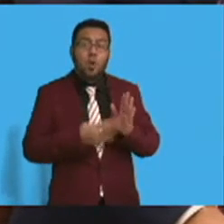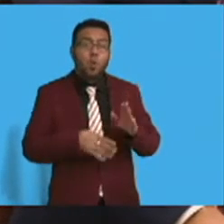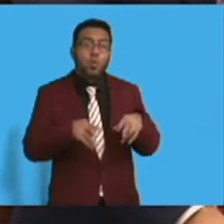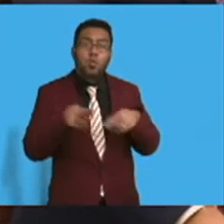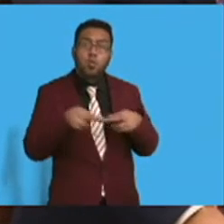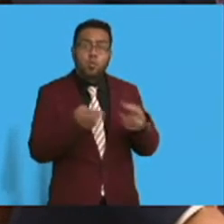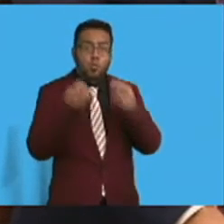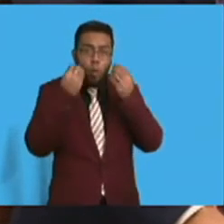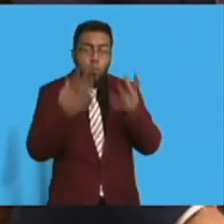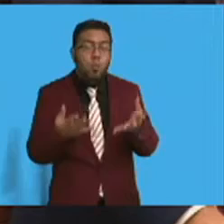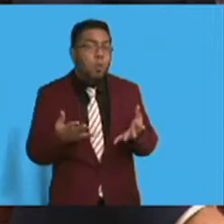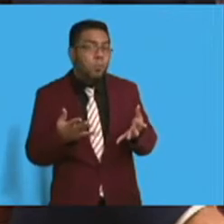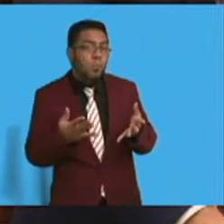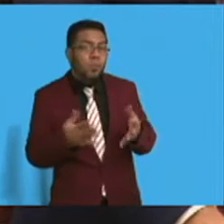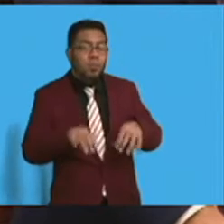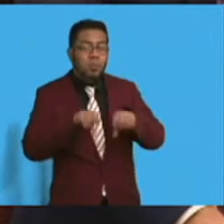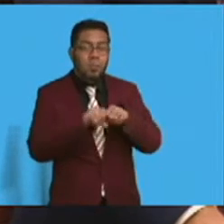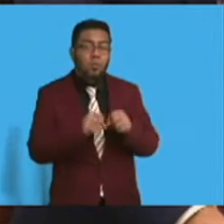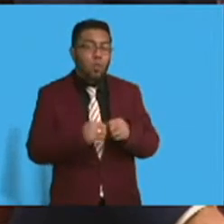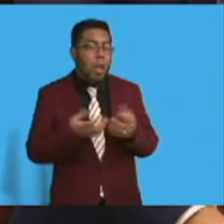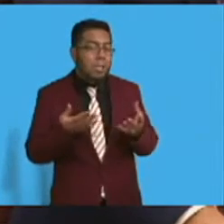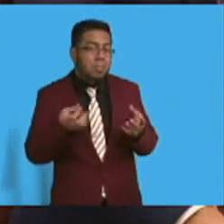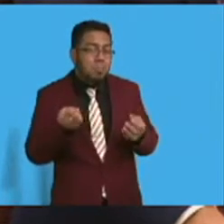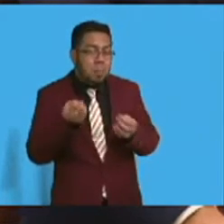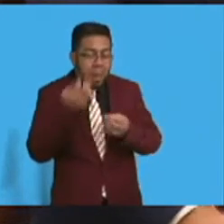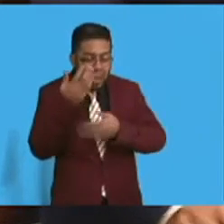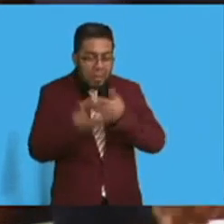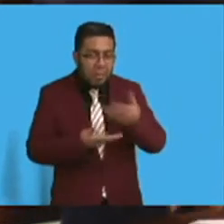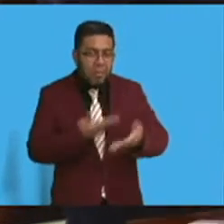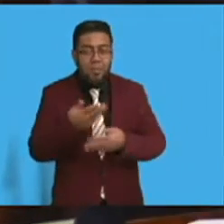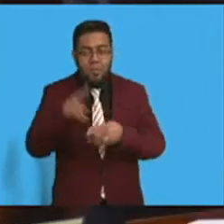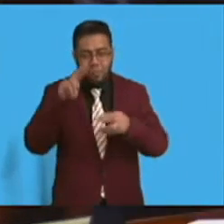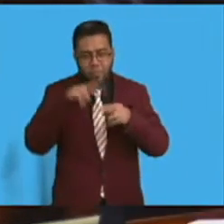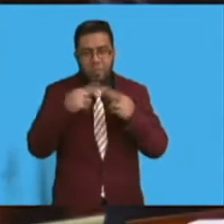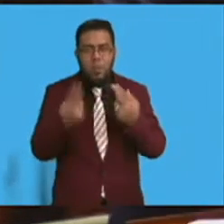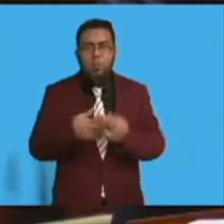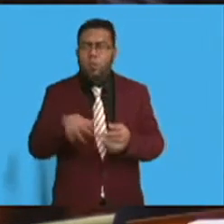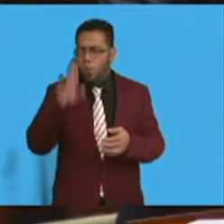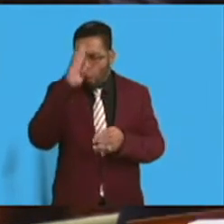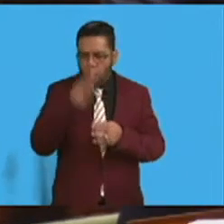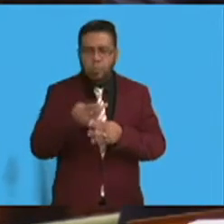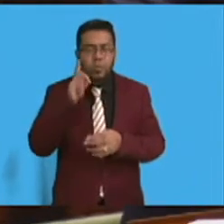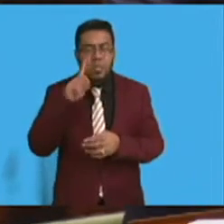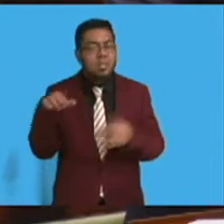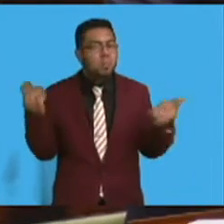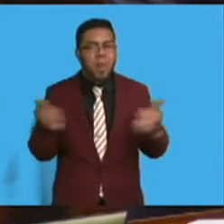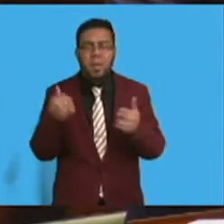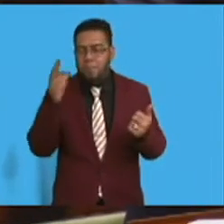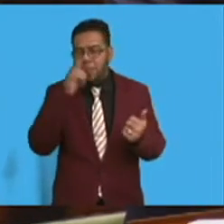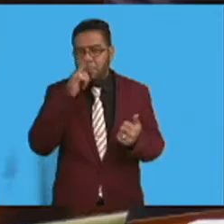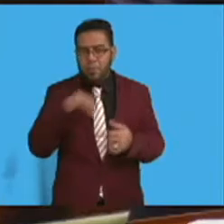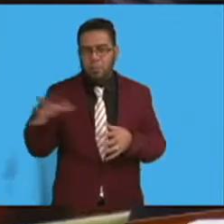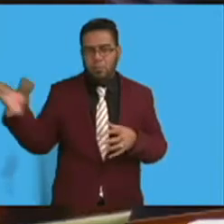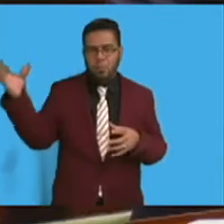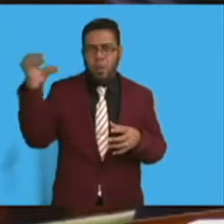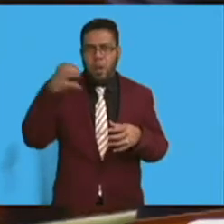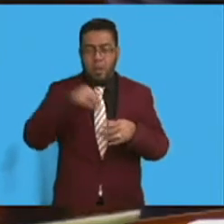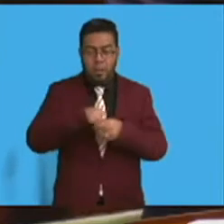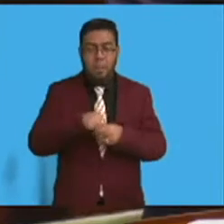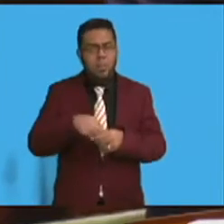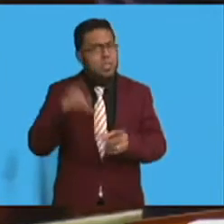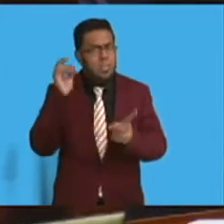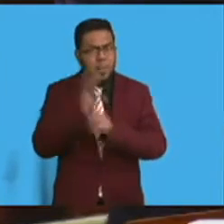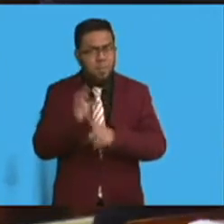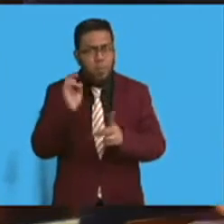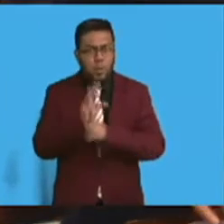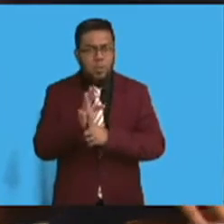budget and explain its impact on ordinary people and their families. And we hope to see as many people as possible at those sessions. Because it's important, Madam